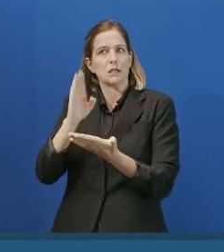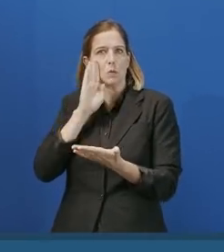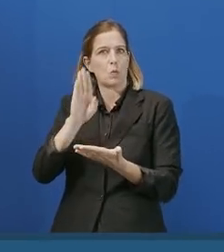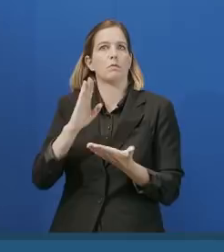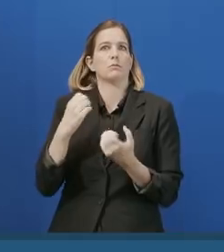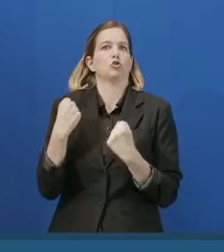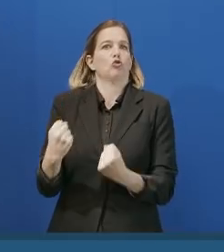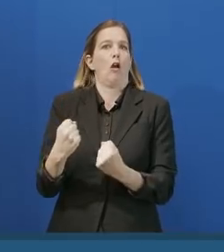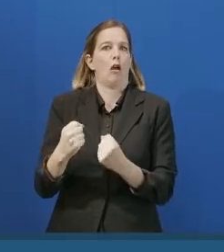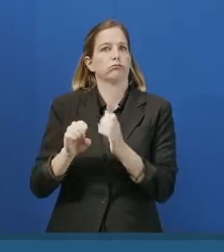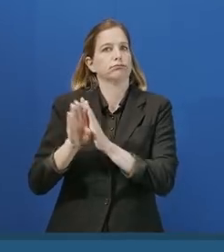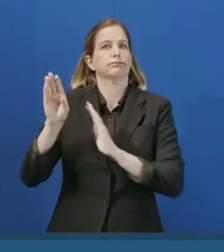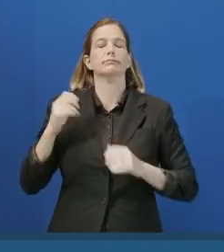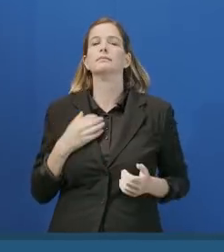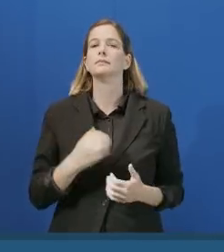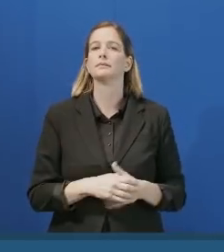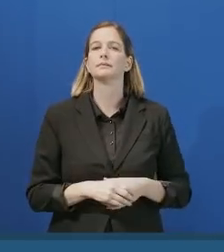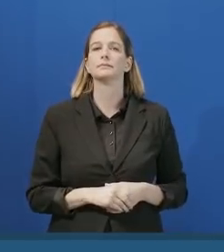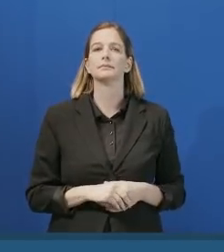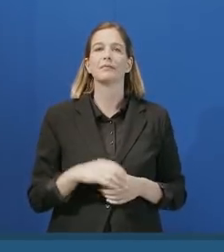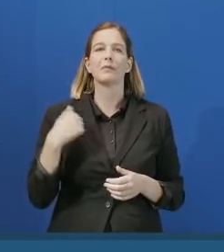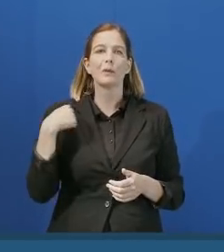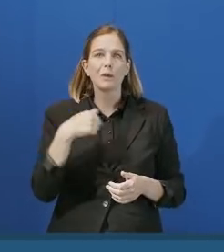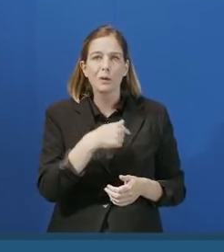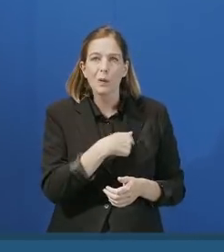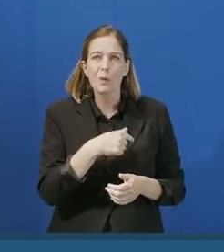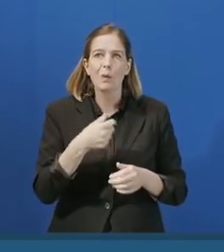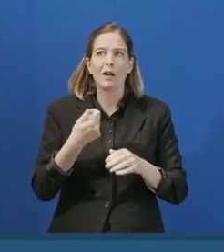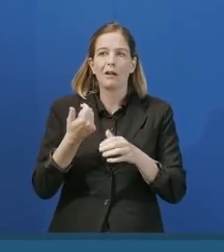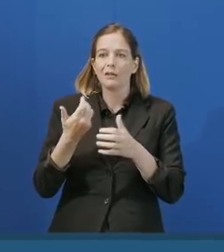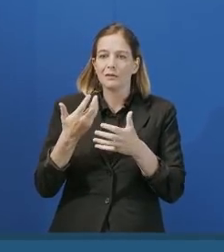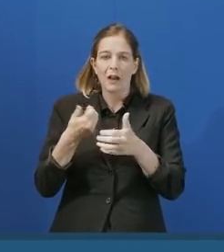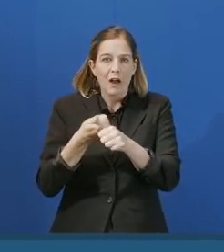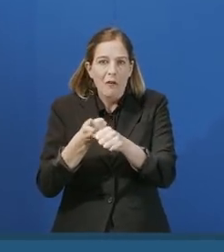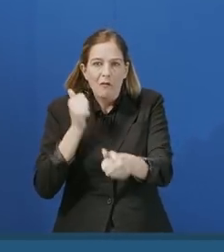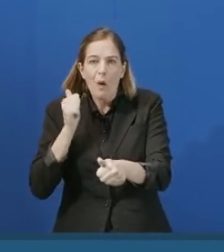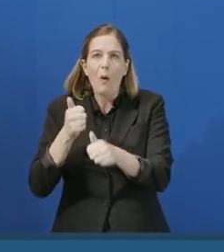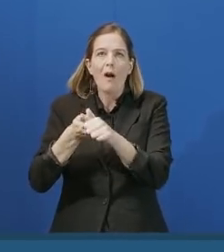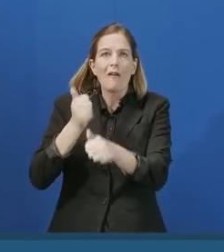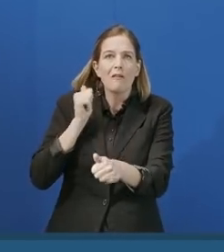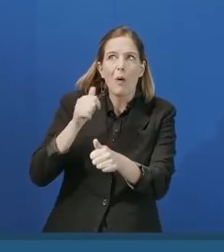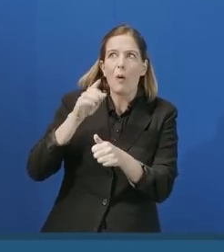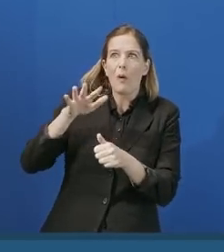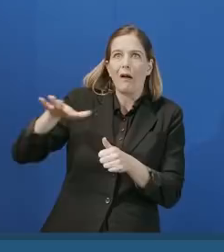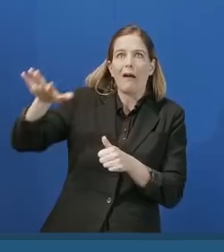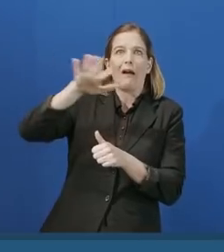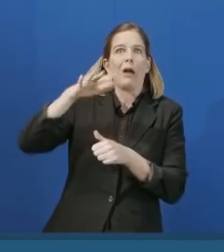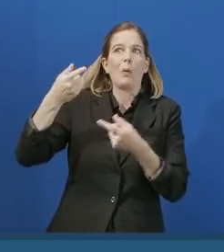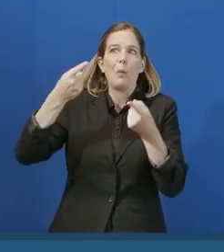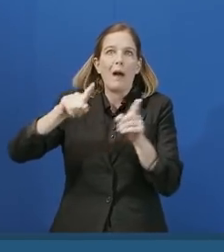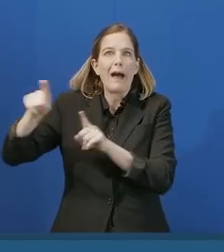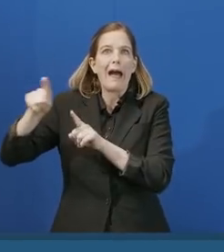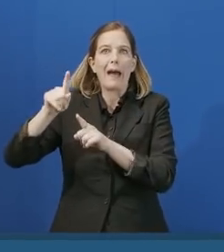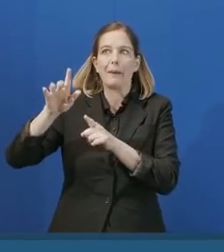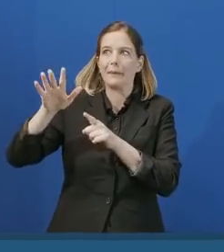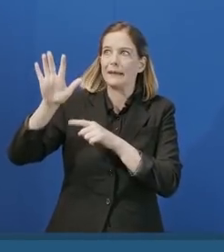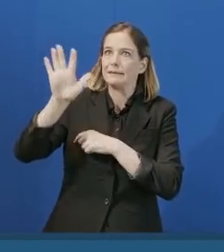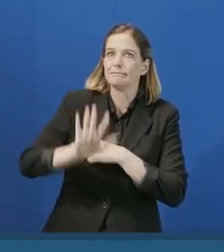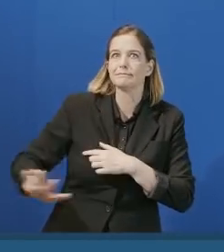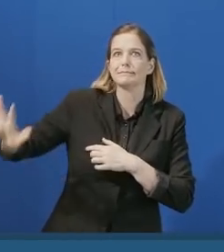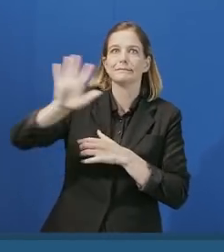has happened in so many parts of our globe and our country. Our physical distancing is working.